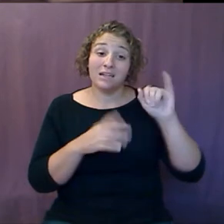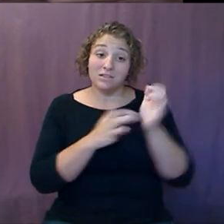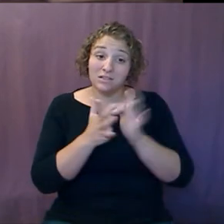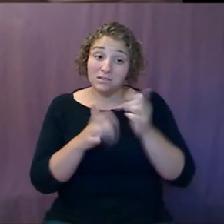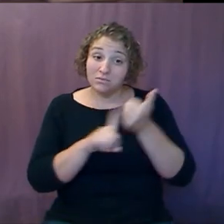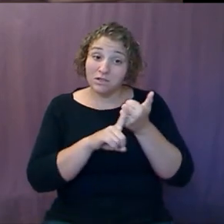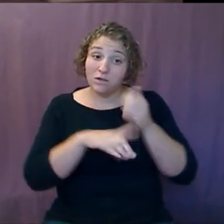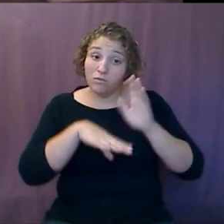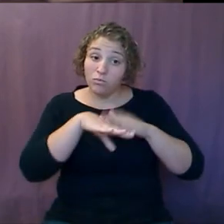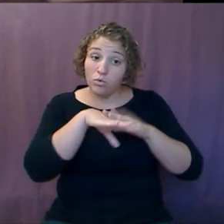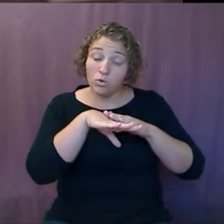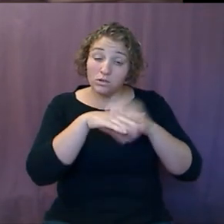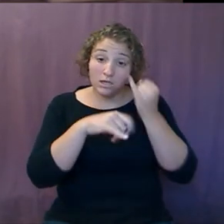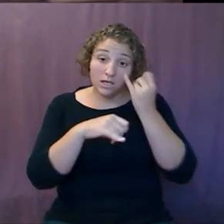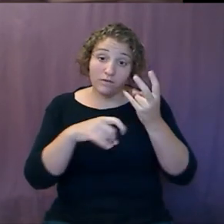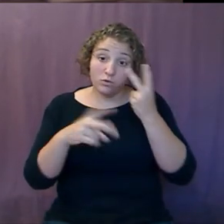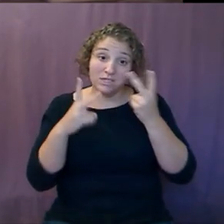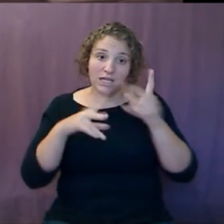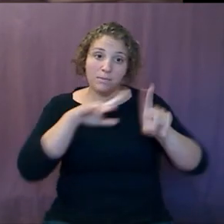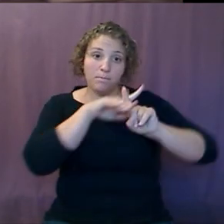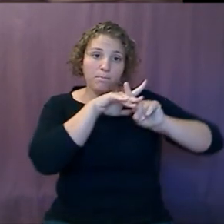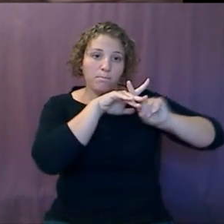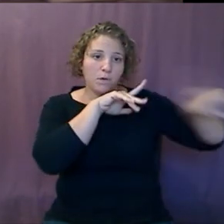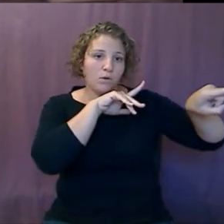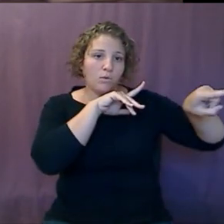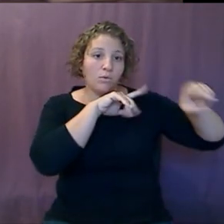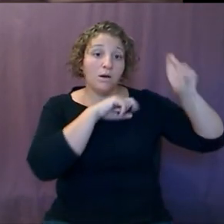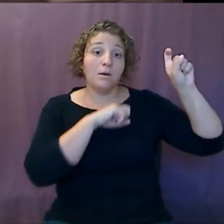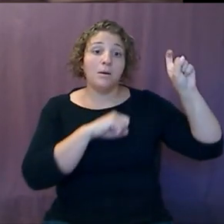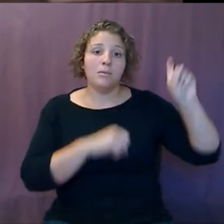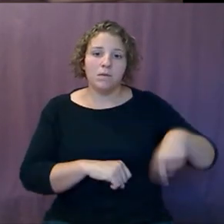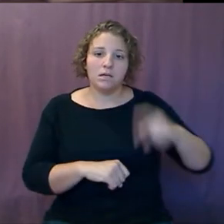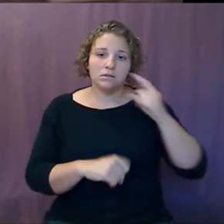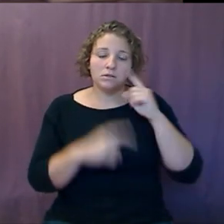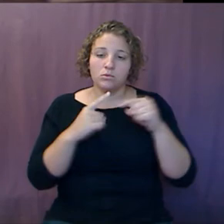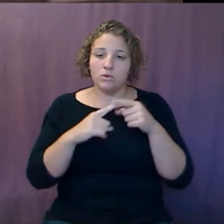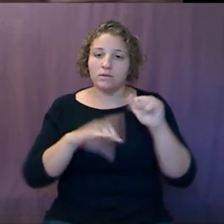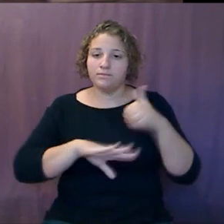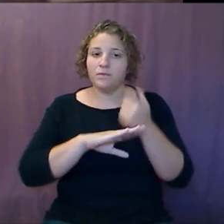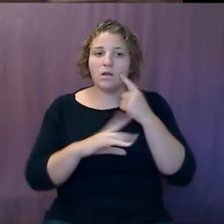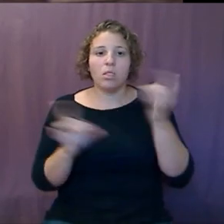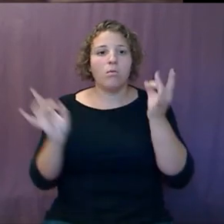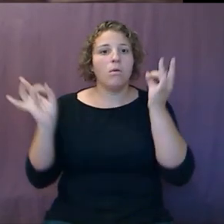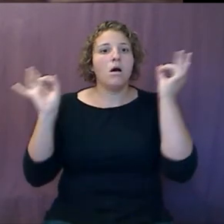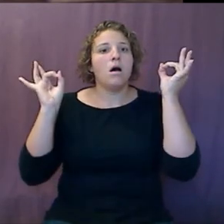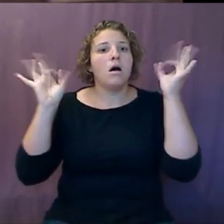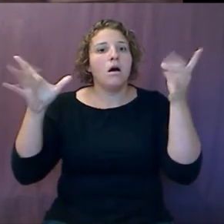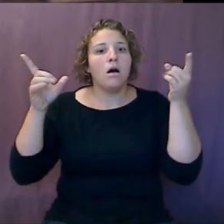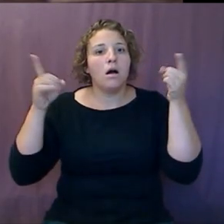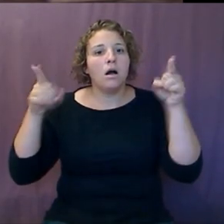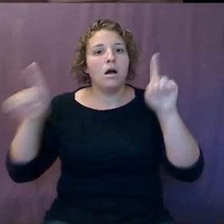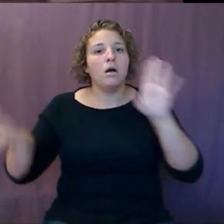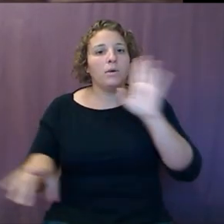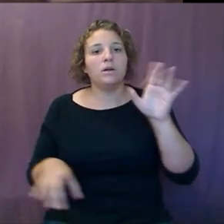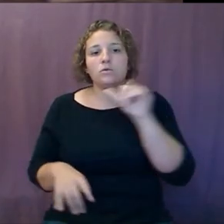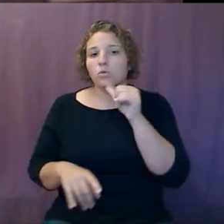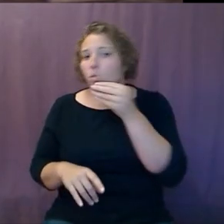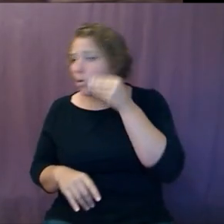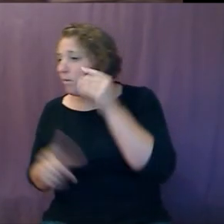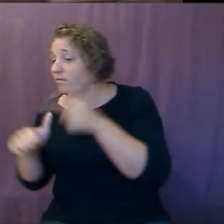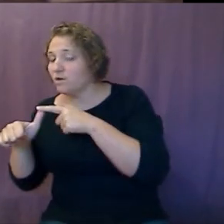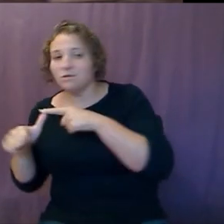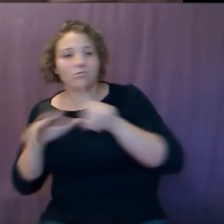this leave town when this thing gets set up such trouble is coming it's not even worth it to go home leave